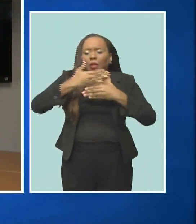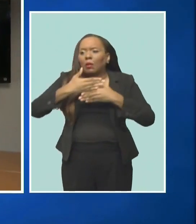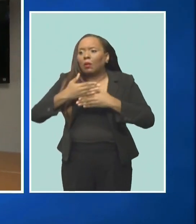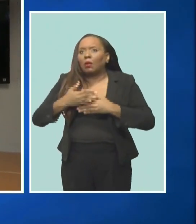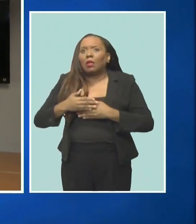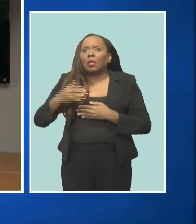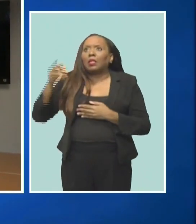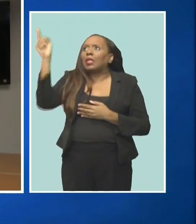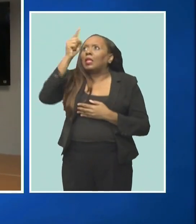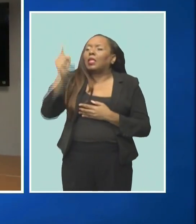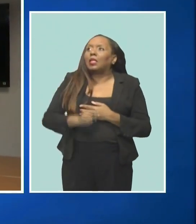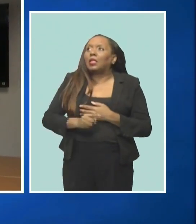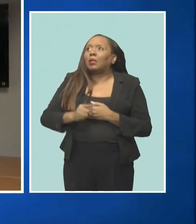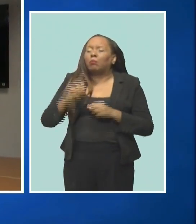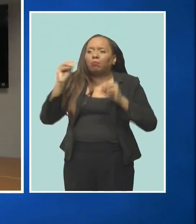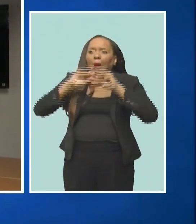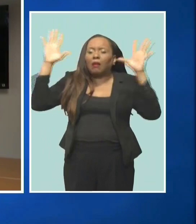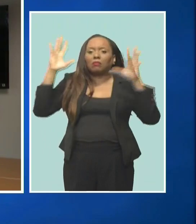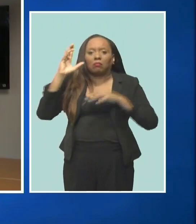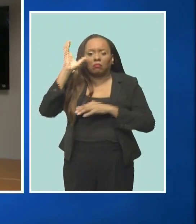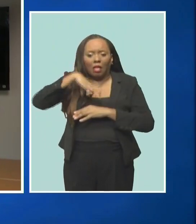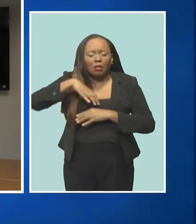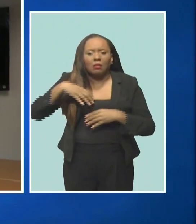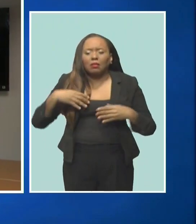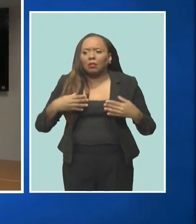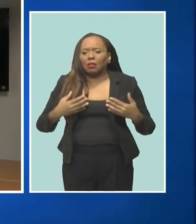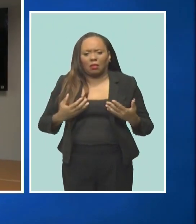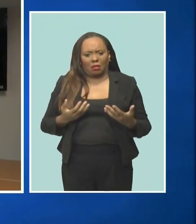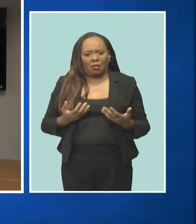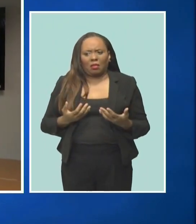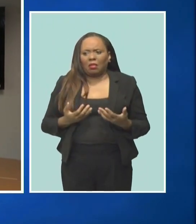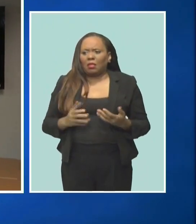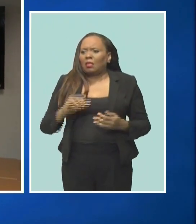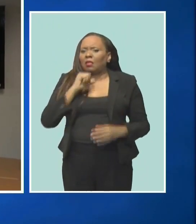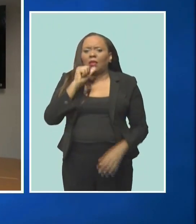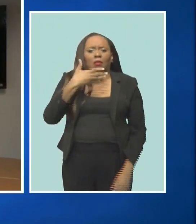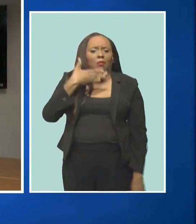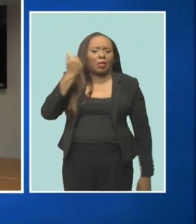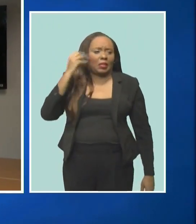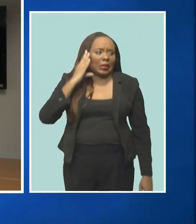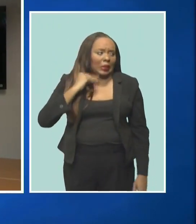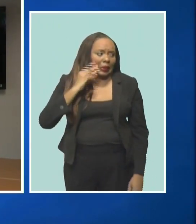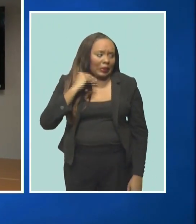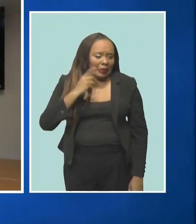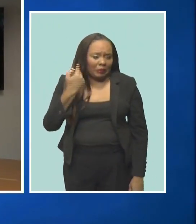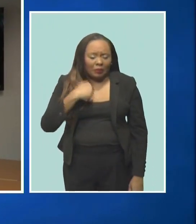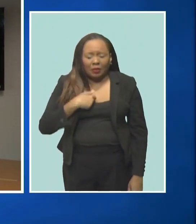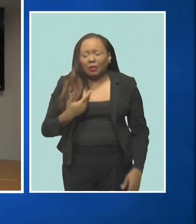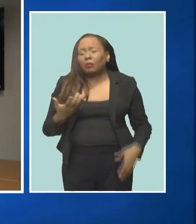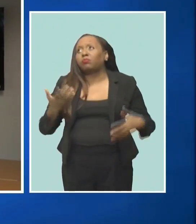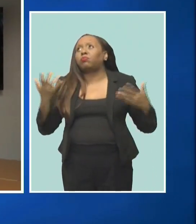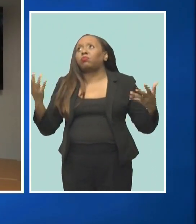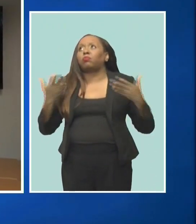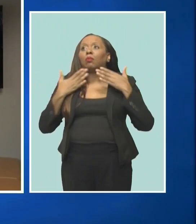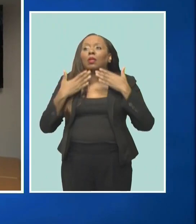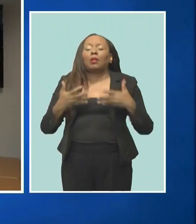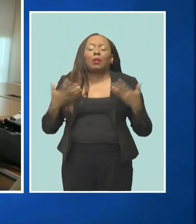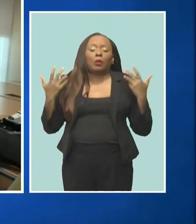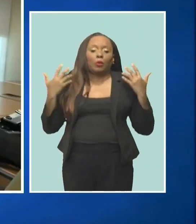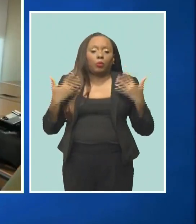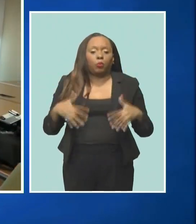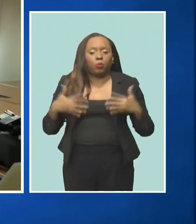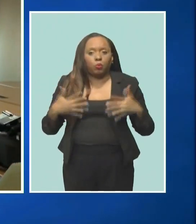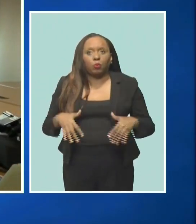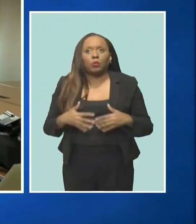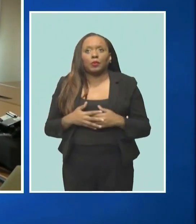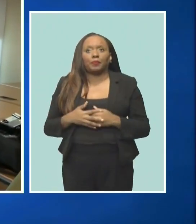was strange. So it wasn't the best experience for me, but thankfully it all turned out well. Meanwhile,